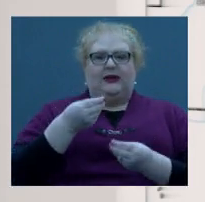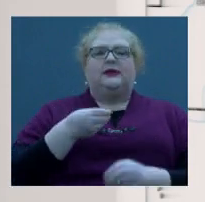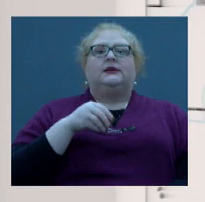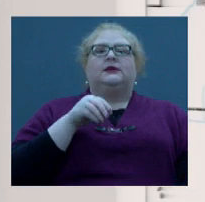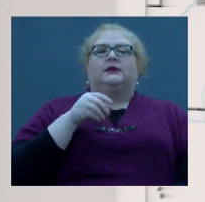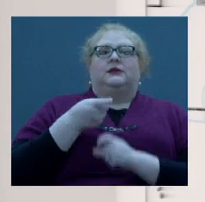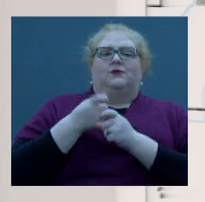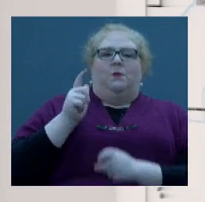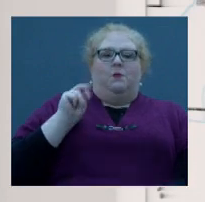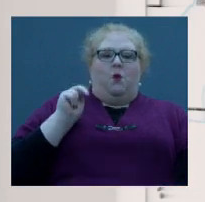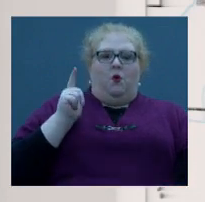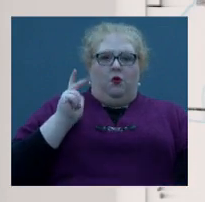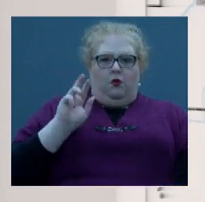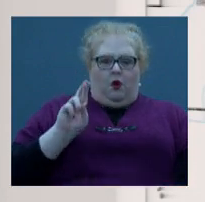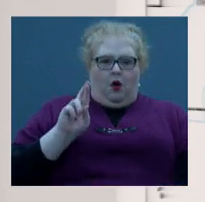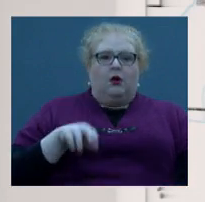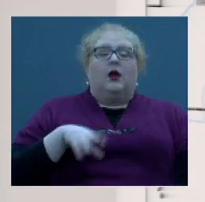Rock.